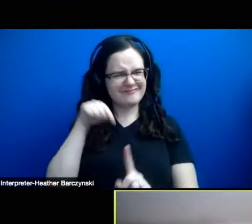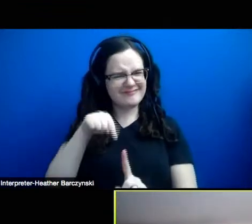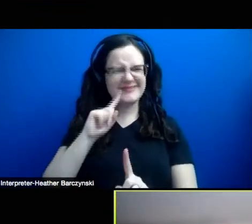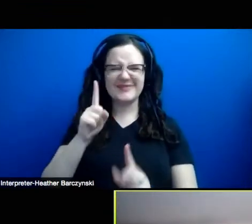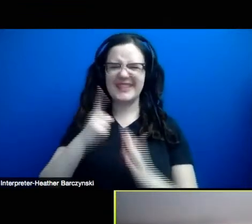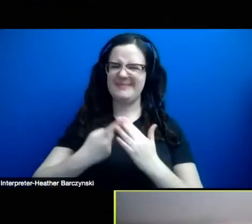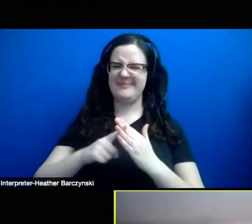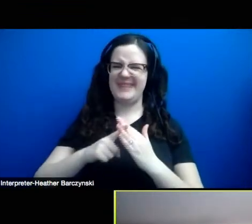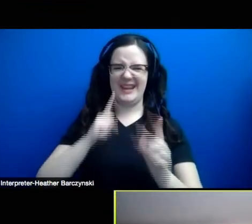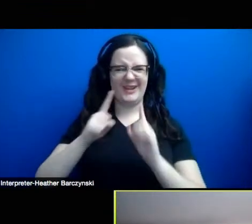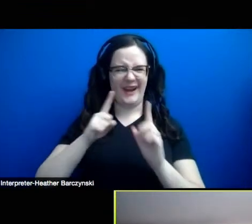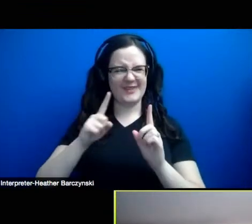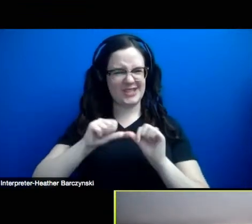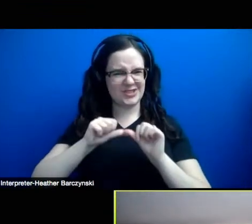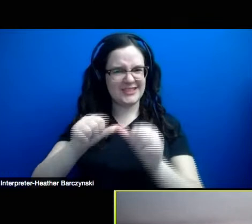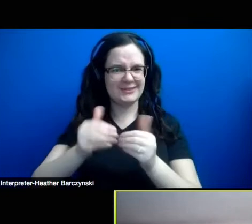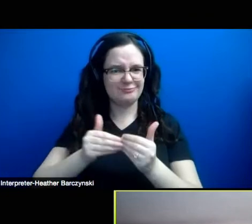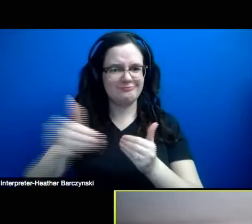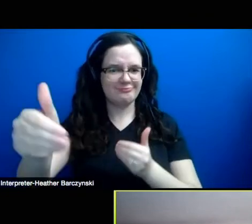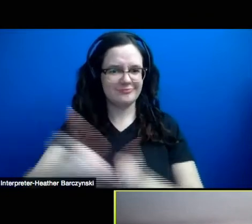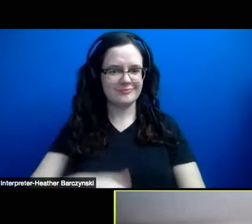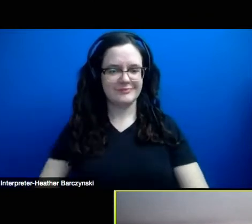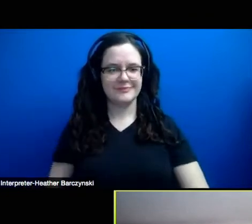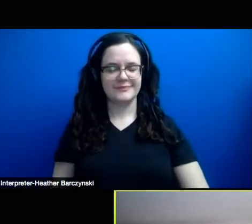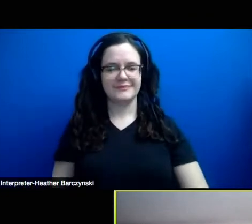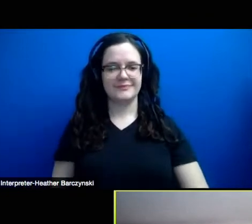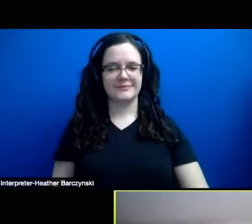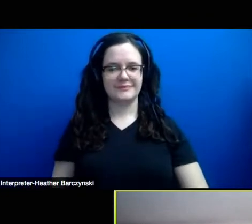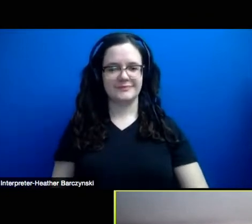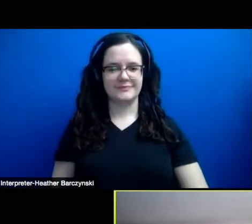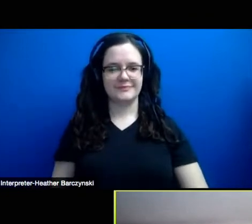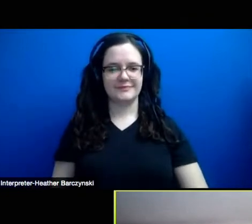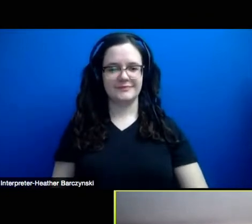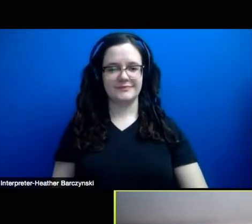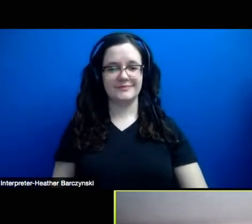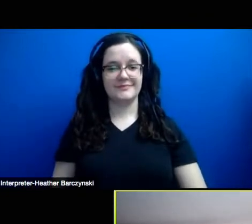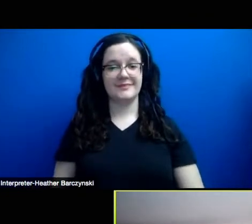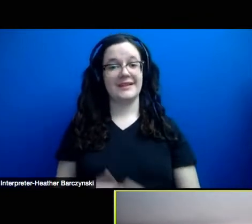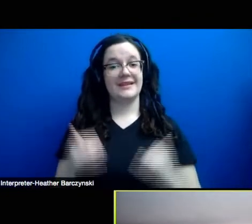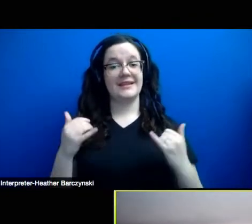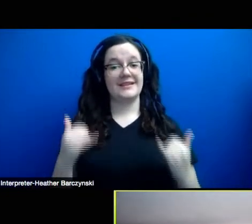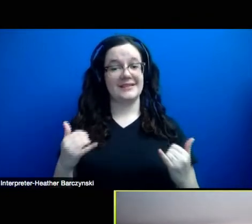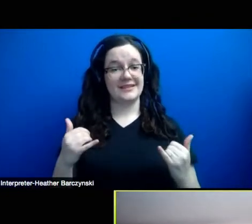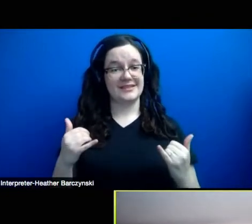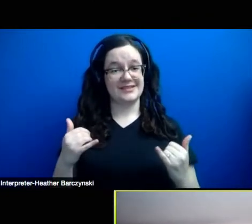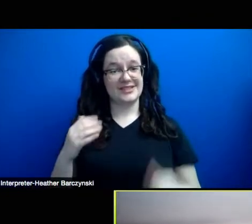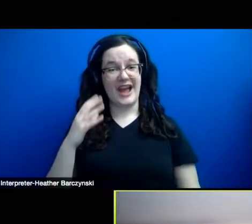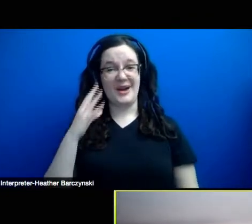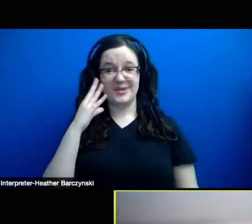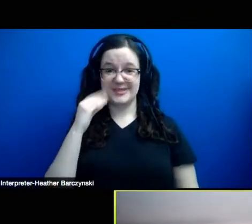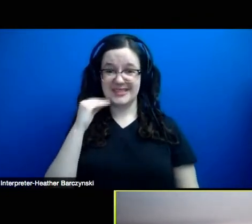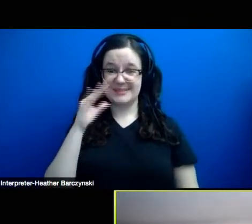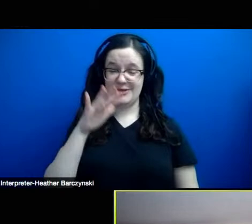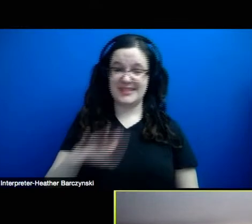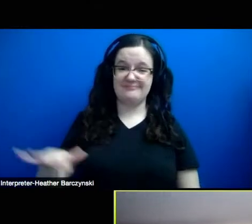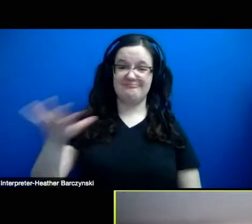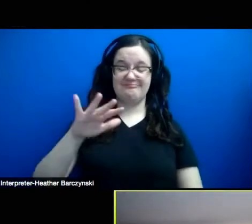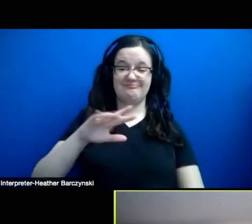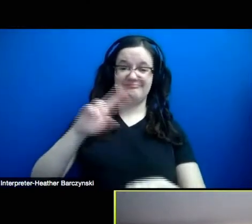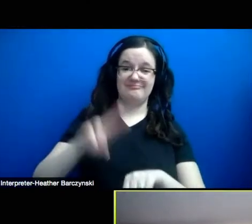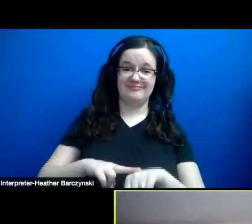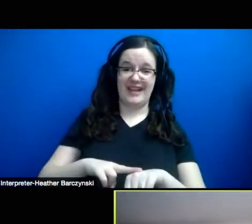conversation. So at a time when we are facing a great deal of rancor and animus in our national